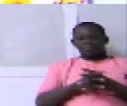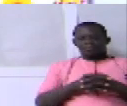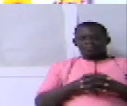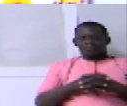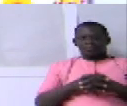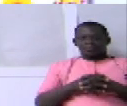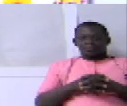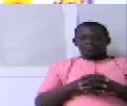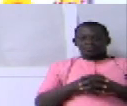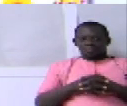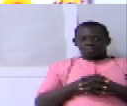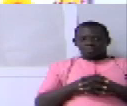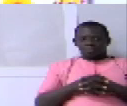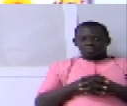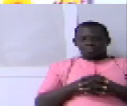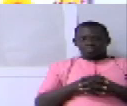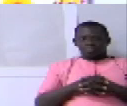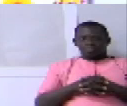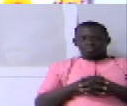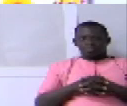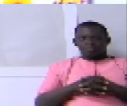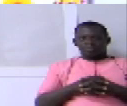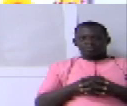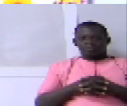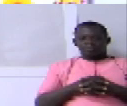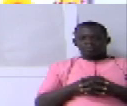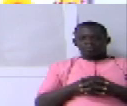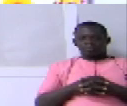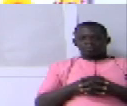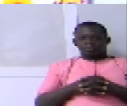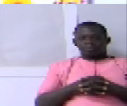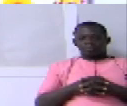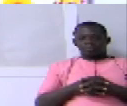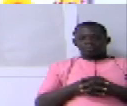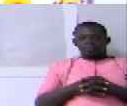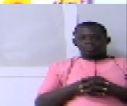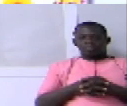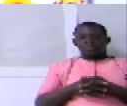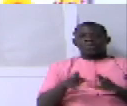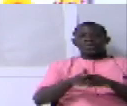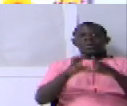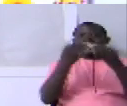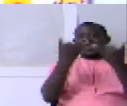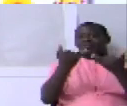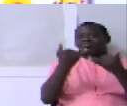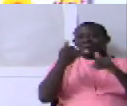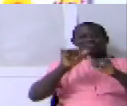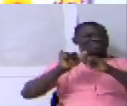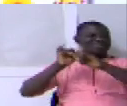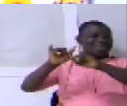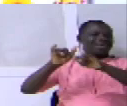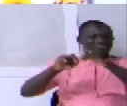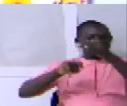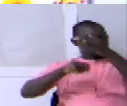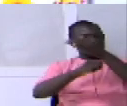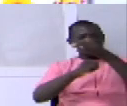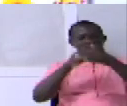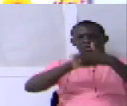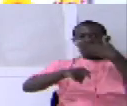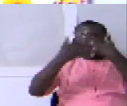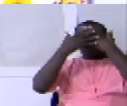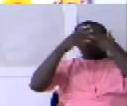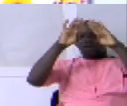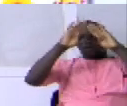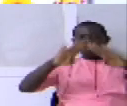maximum security wing. He served almost to around 16 years in the prisons. Amara membita la fasanji tang ani